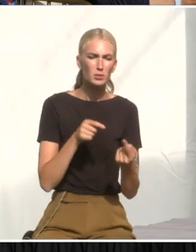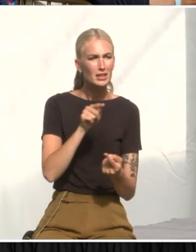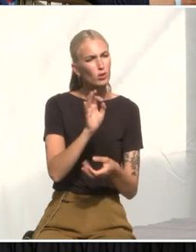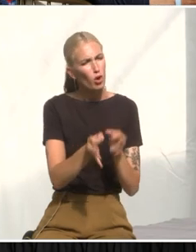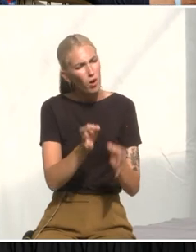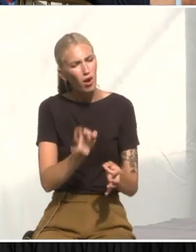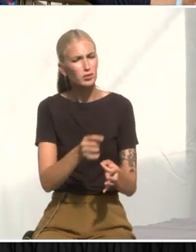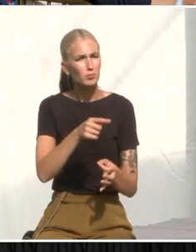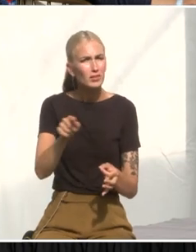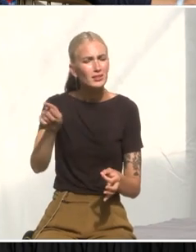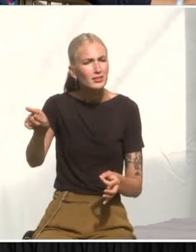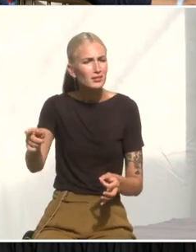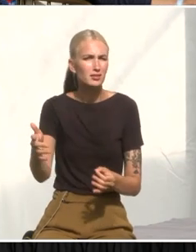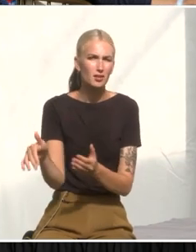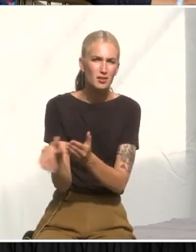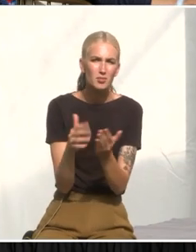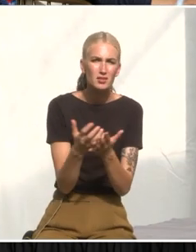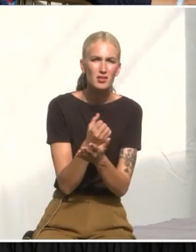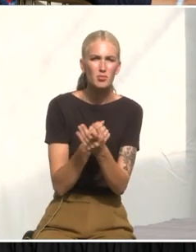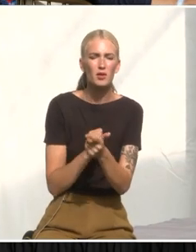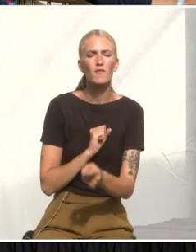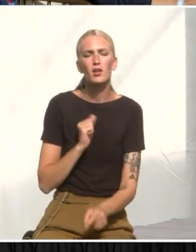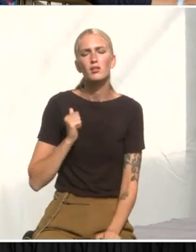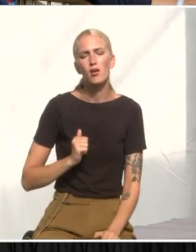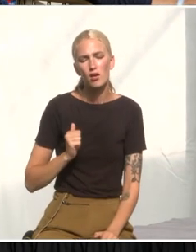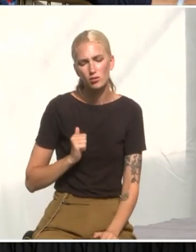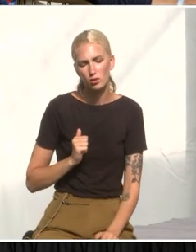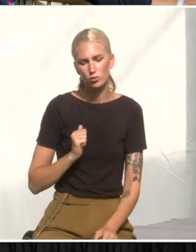It takes time and it takes patience and work.